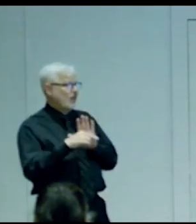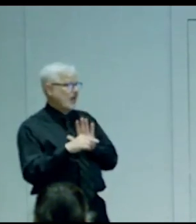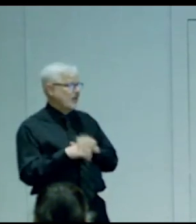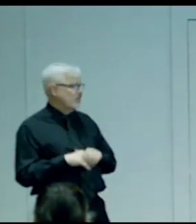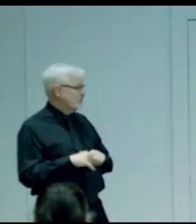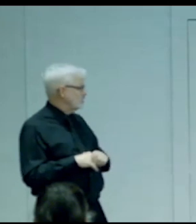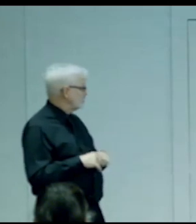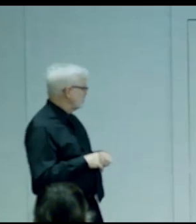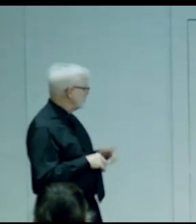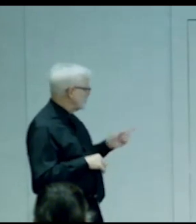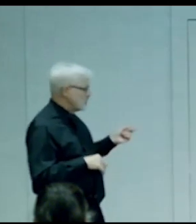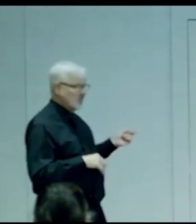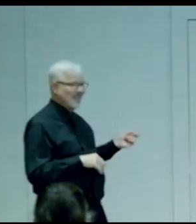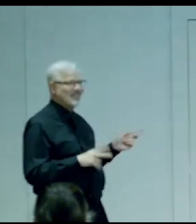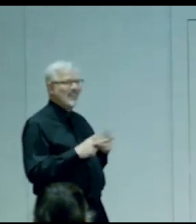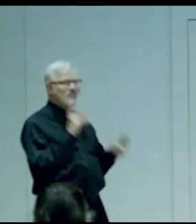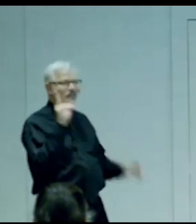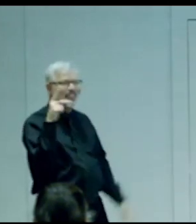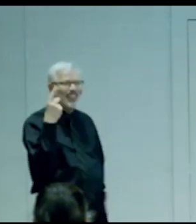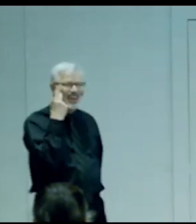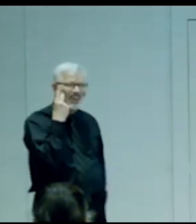That's a real political question.